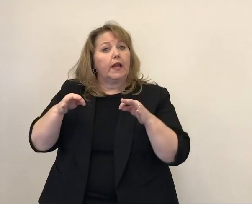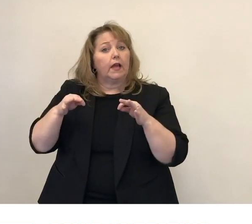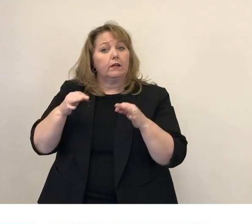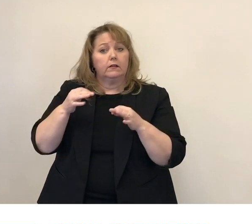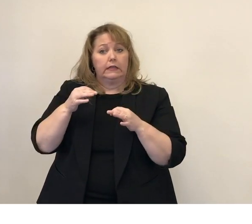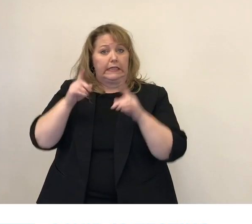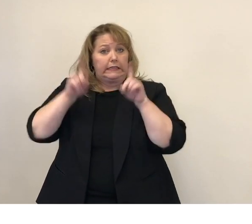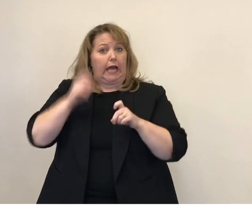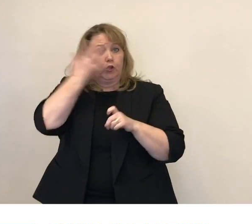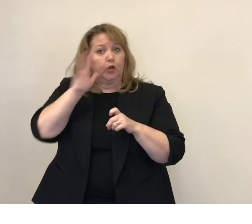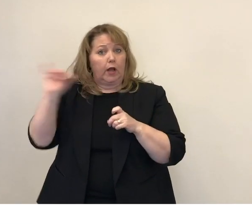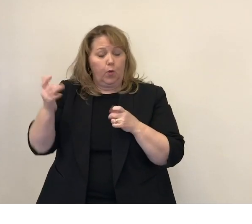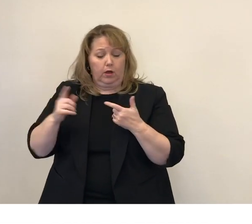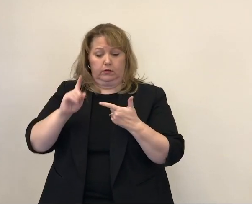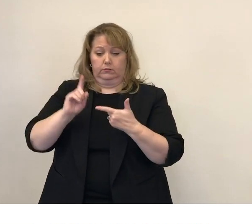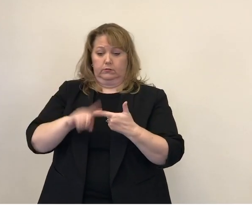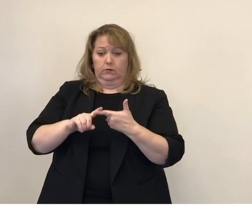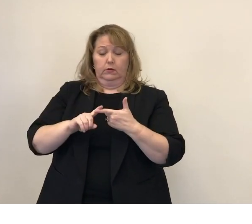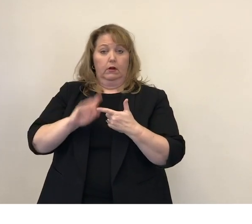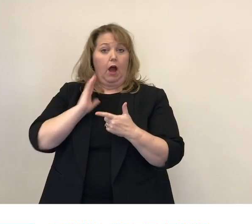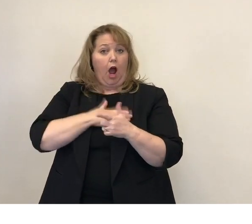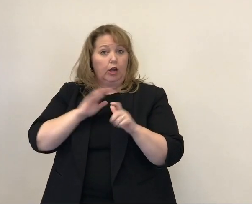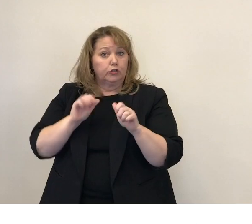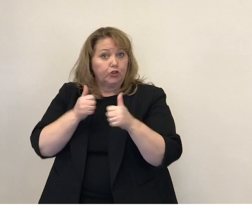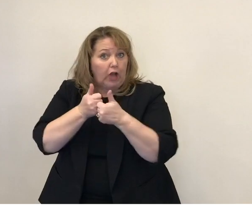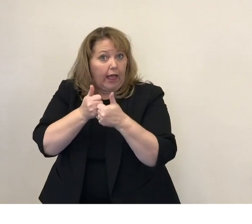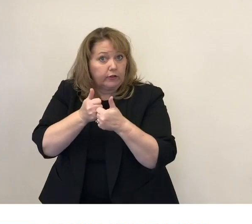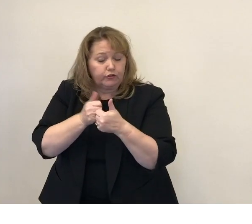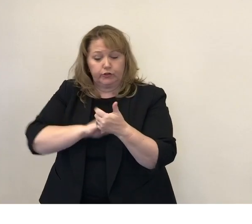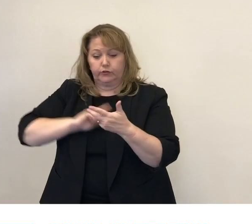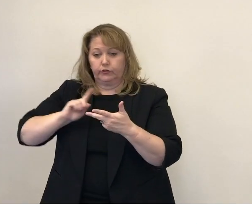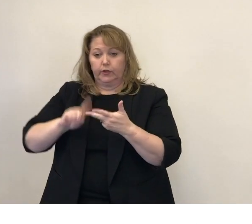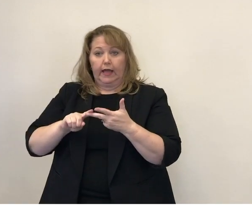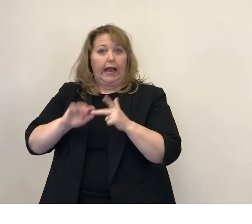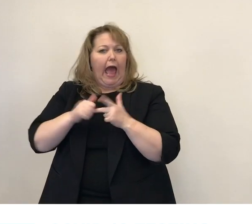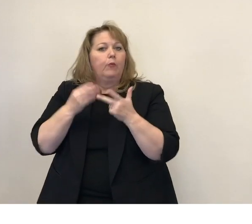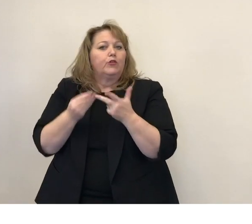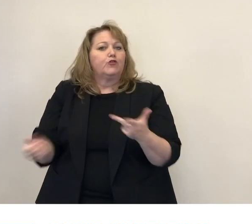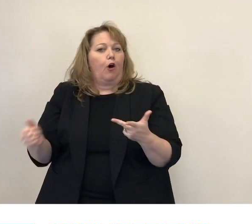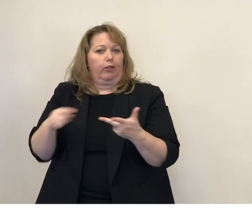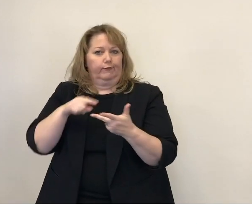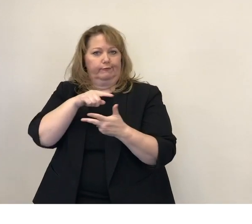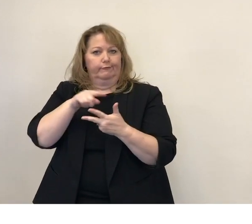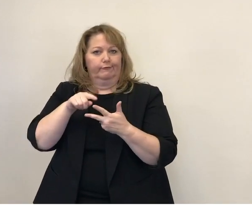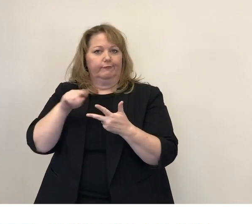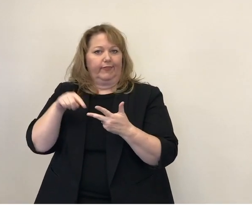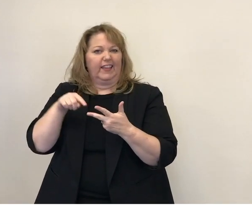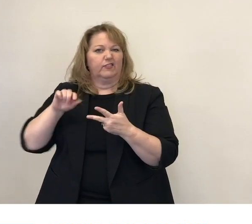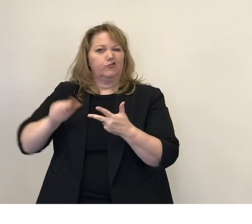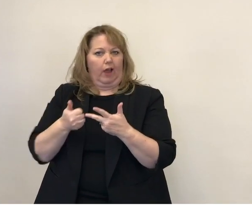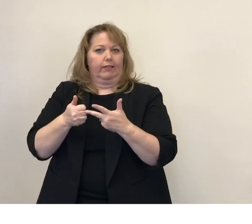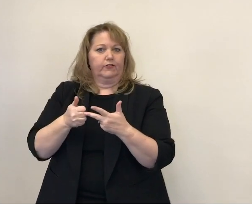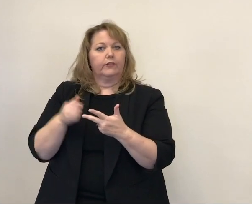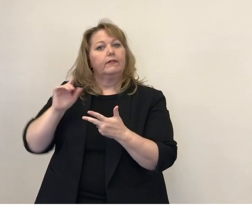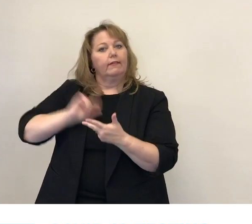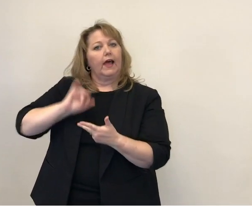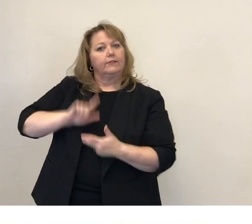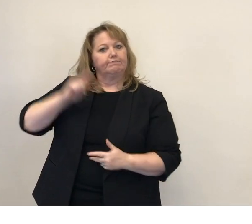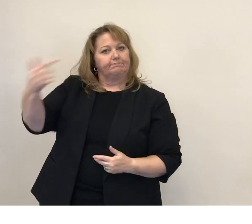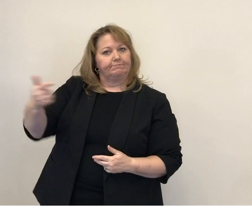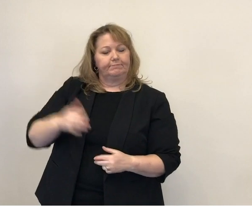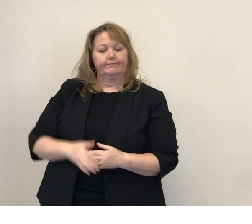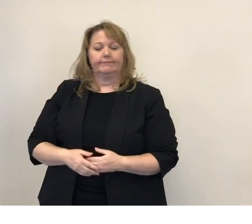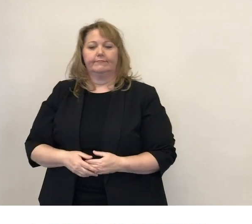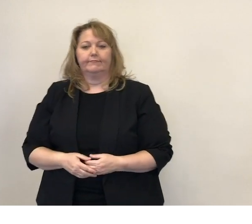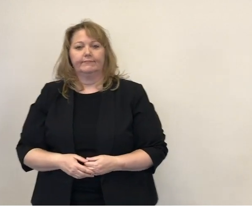and how we're going to solve those problems. So, thank you, Dr. Pandori, for joining us, and I'll turn it over to you. Thank